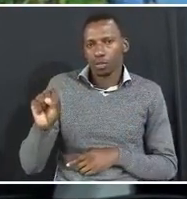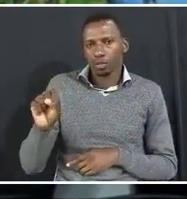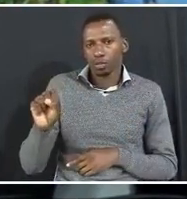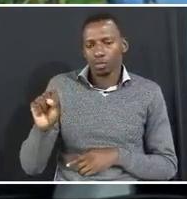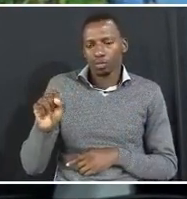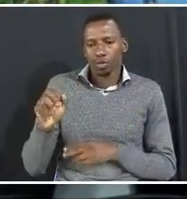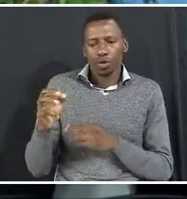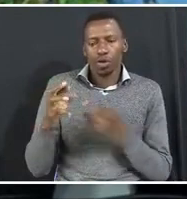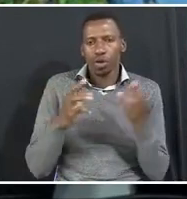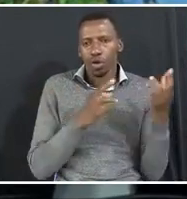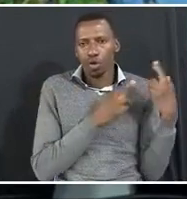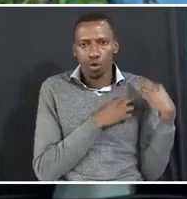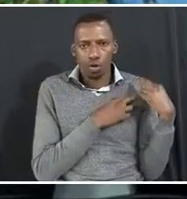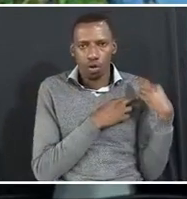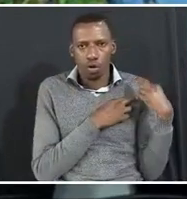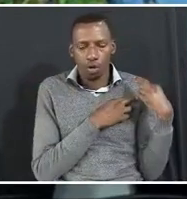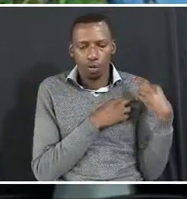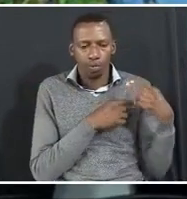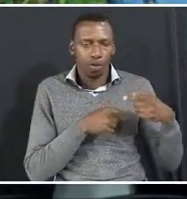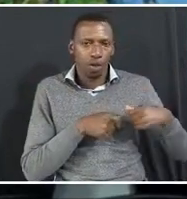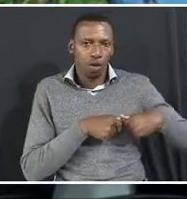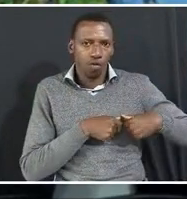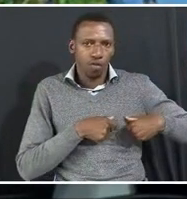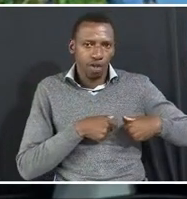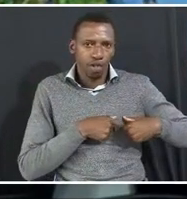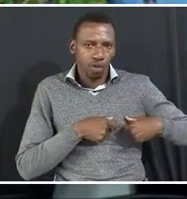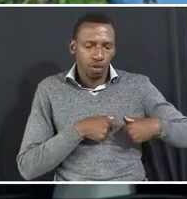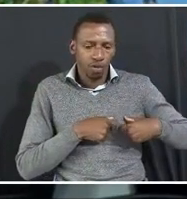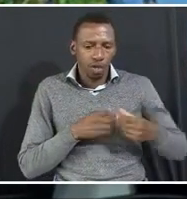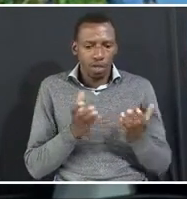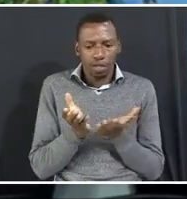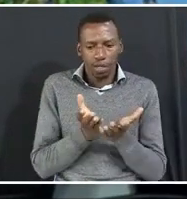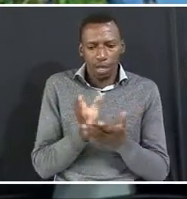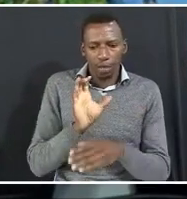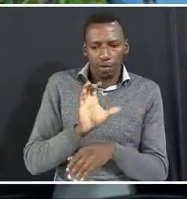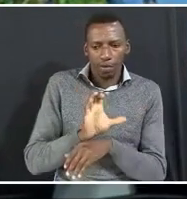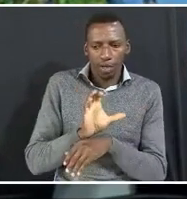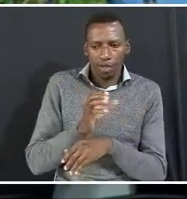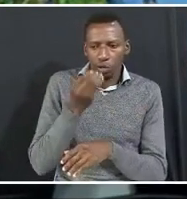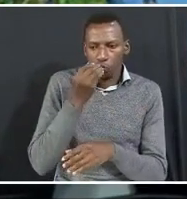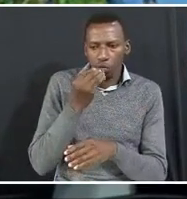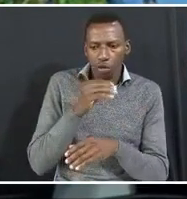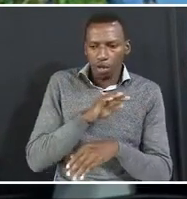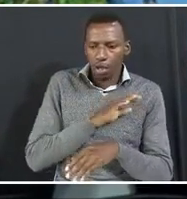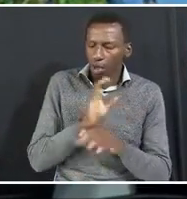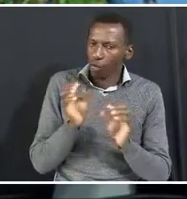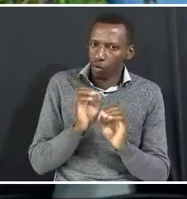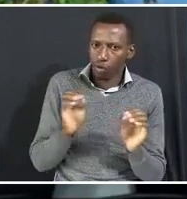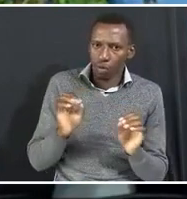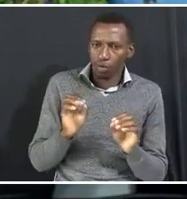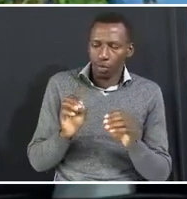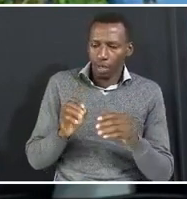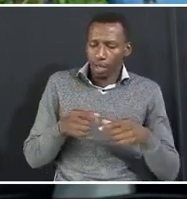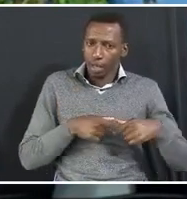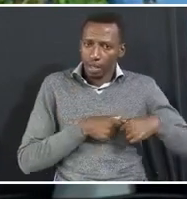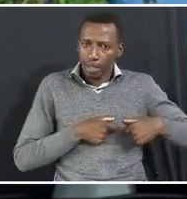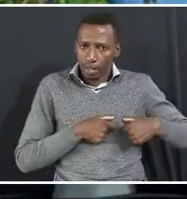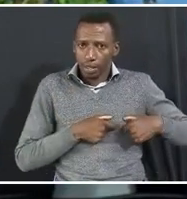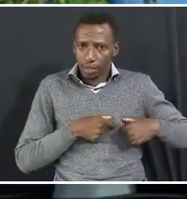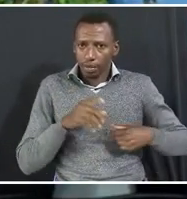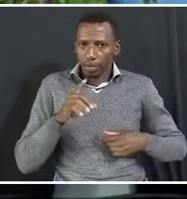food in the church. The deacon is a ministry, the deaconate is a ministry whose goal is